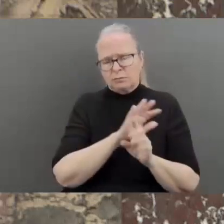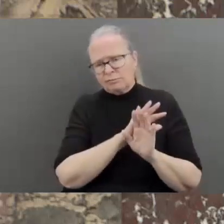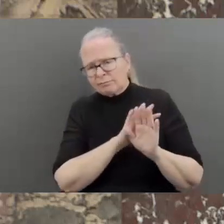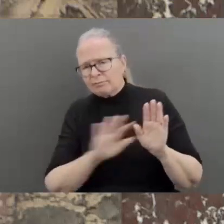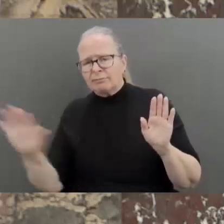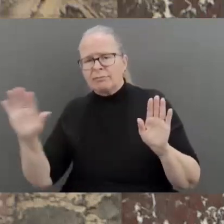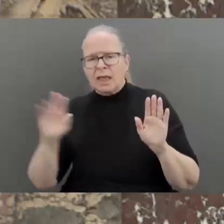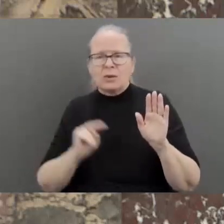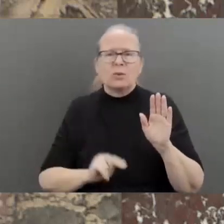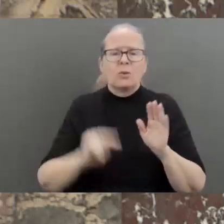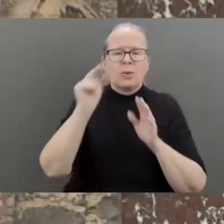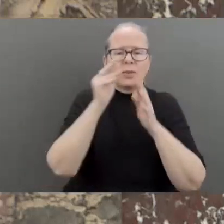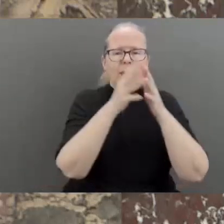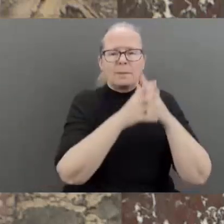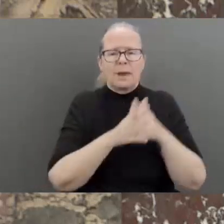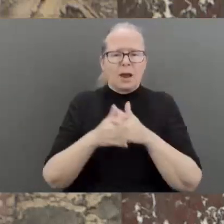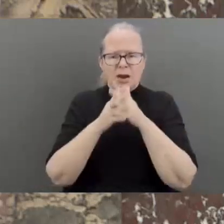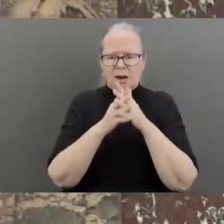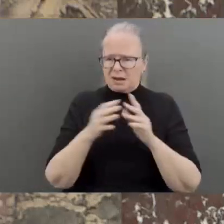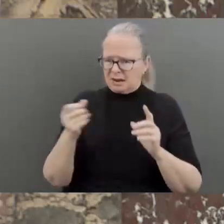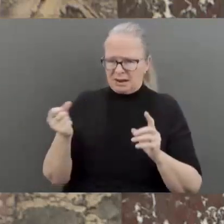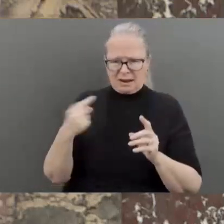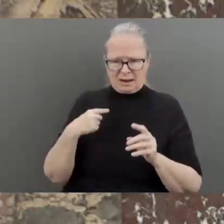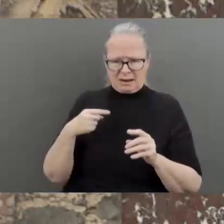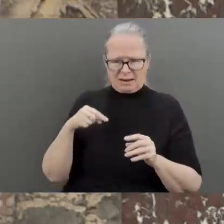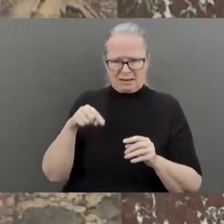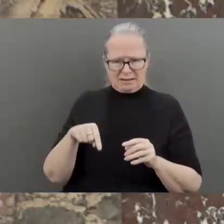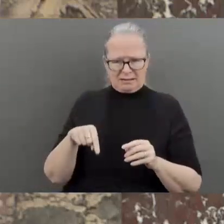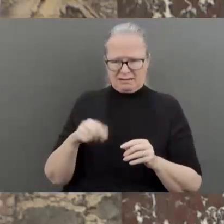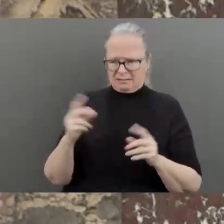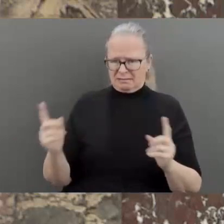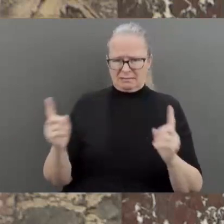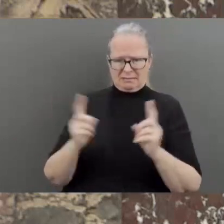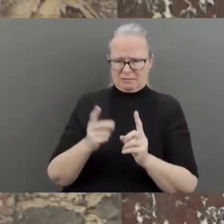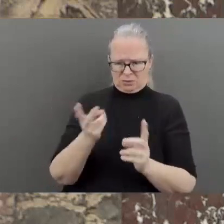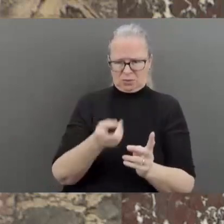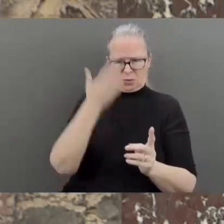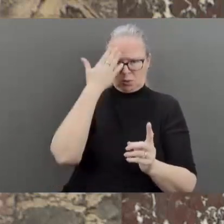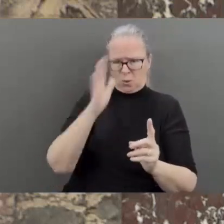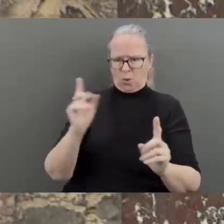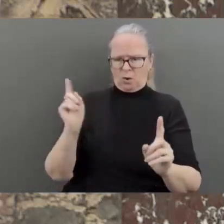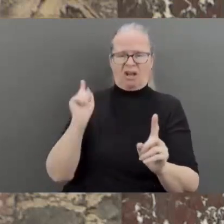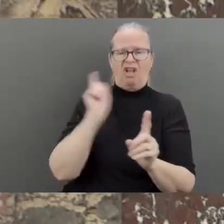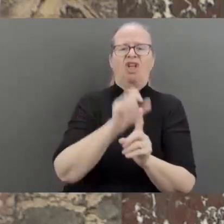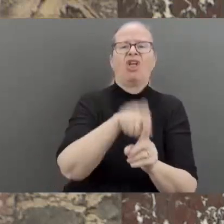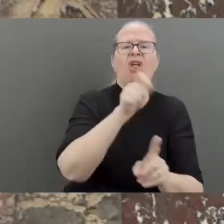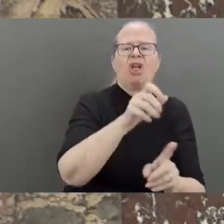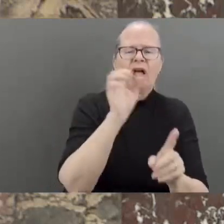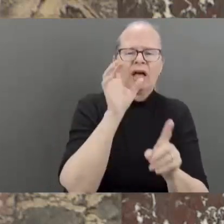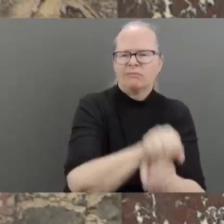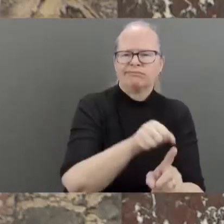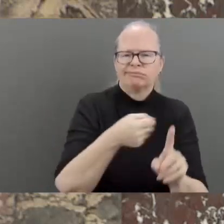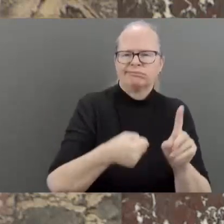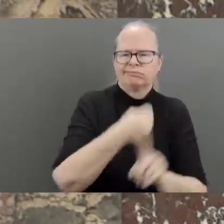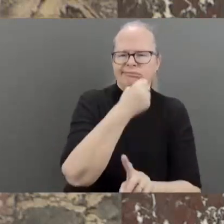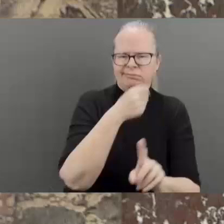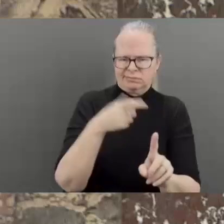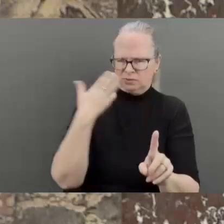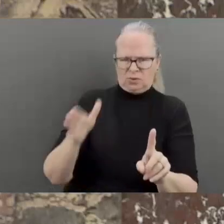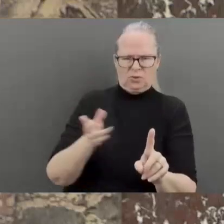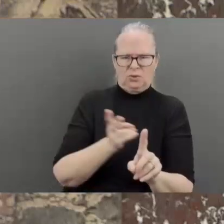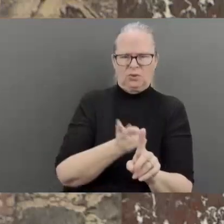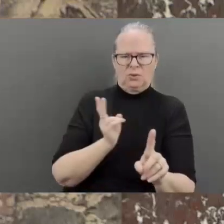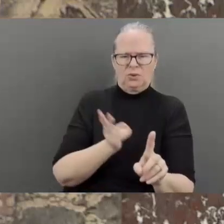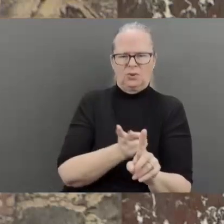issues around safety in public spaces. Here in BC, we're taking an approach to really focus on those individuals that are causing that chaos. Our Repeat Violent